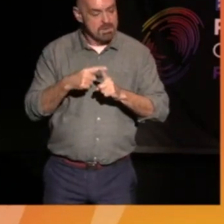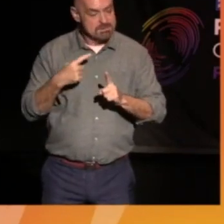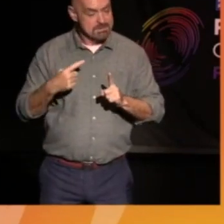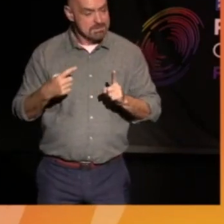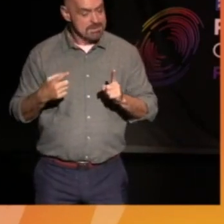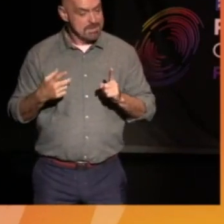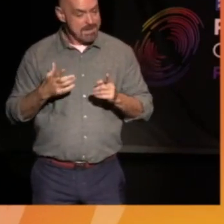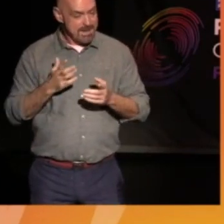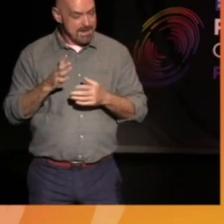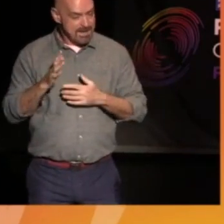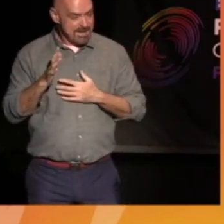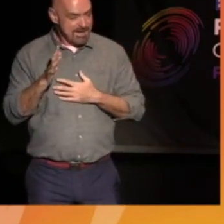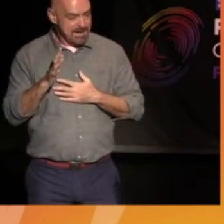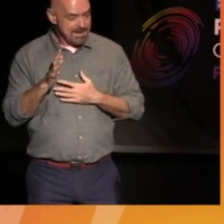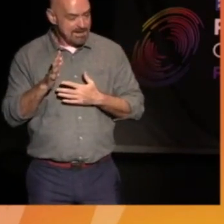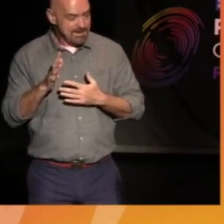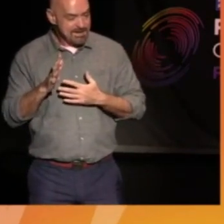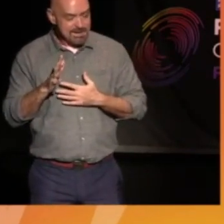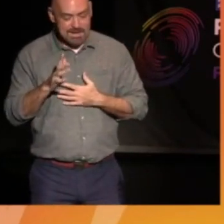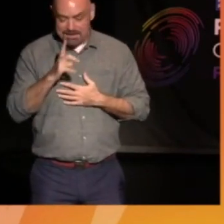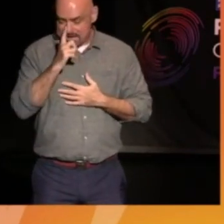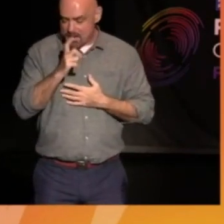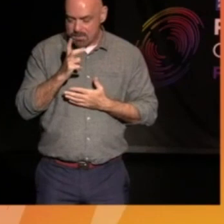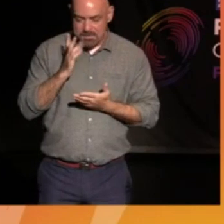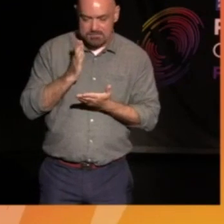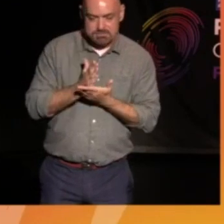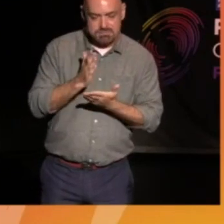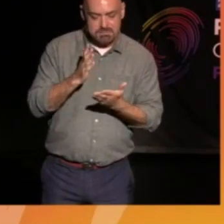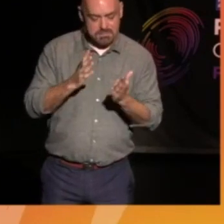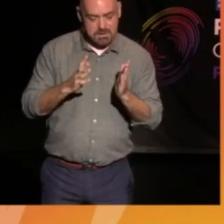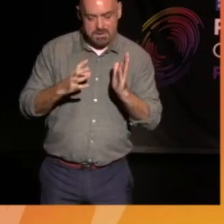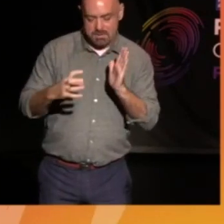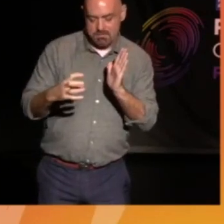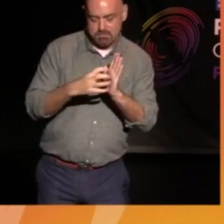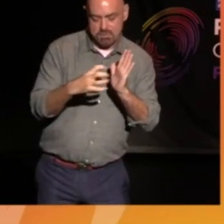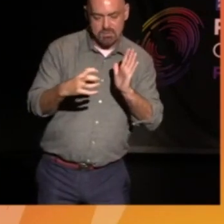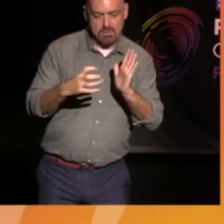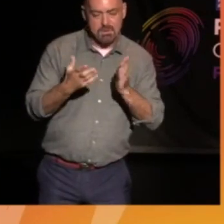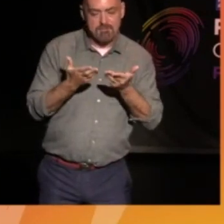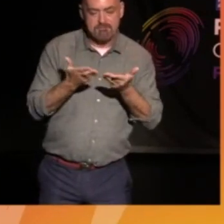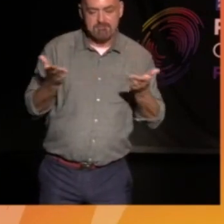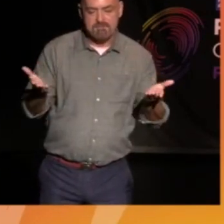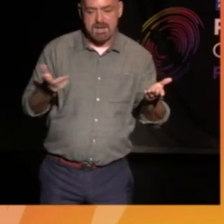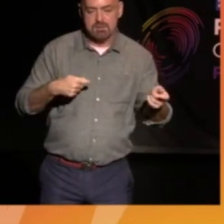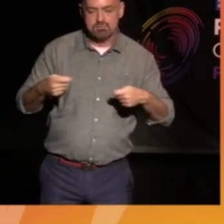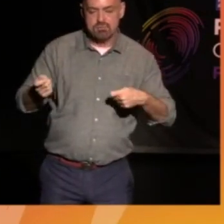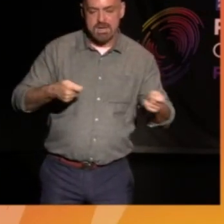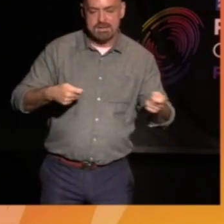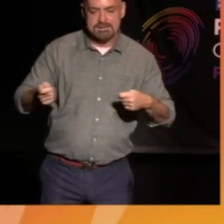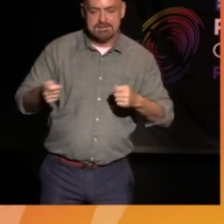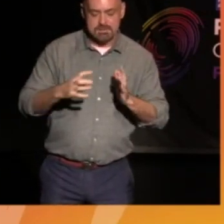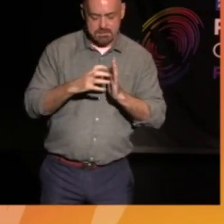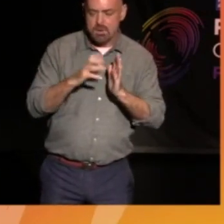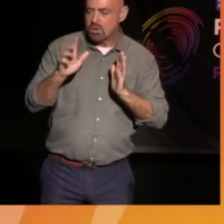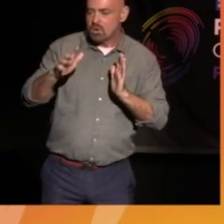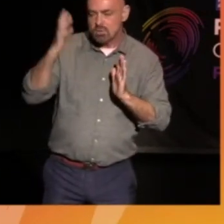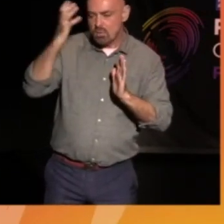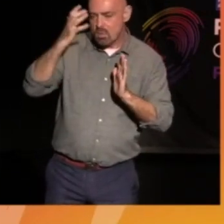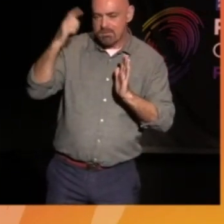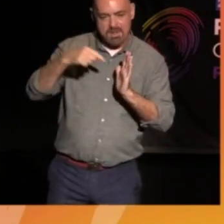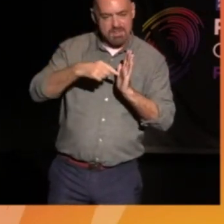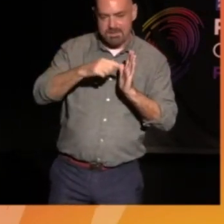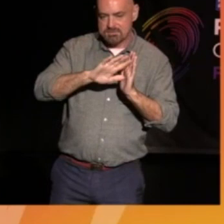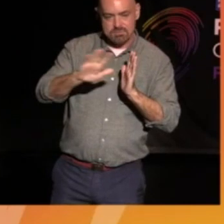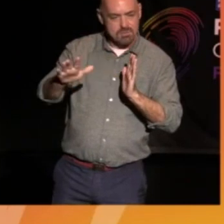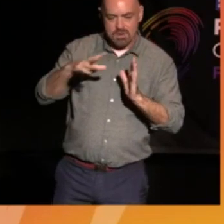was, is there something where we could be assured, like a fair trade badge or something, which says, don't worry, this has not